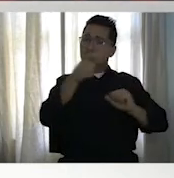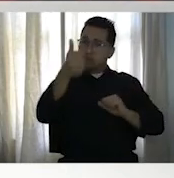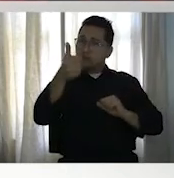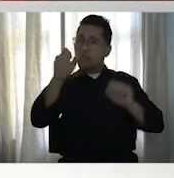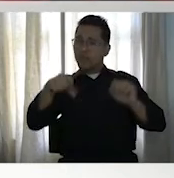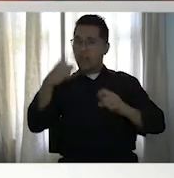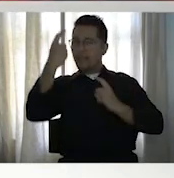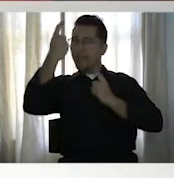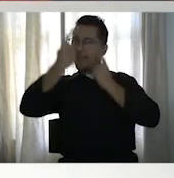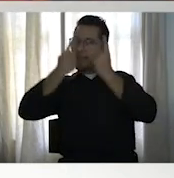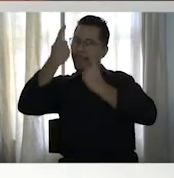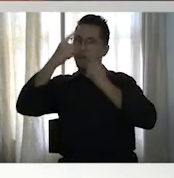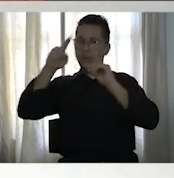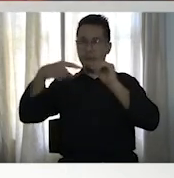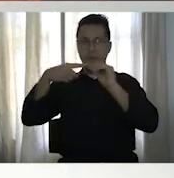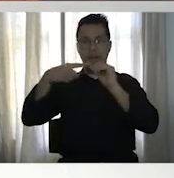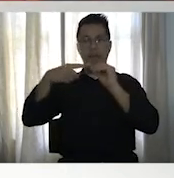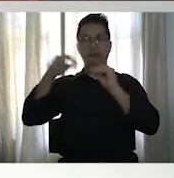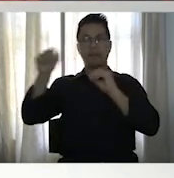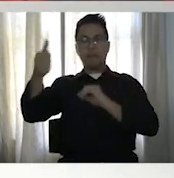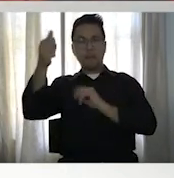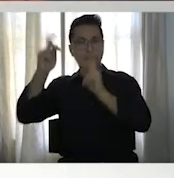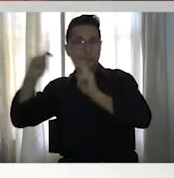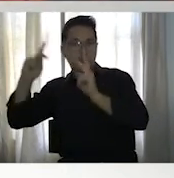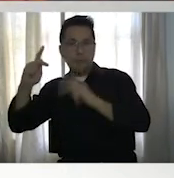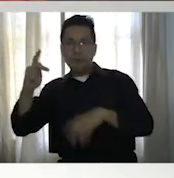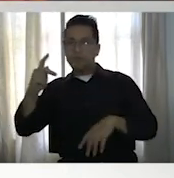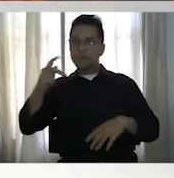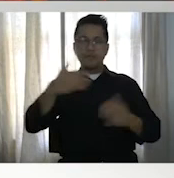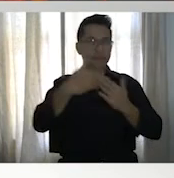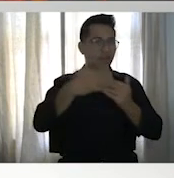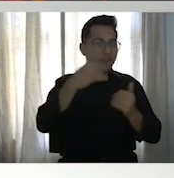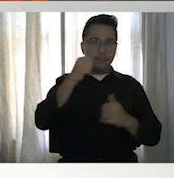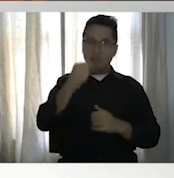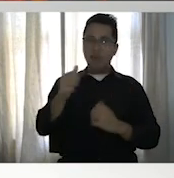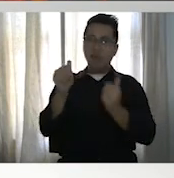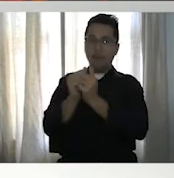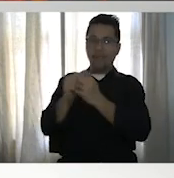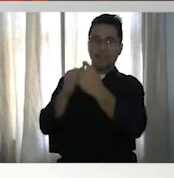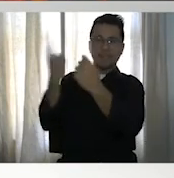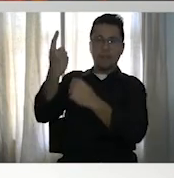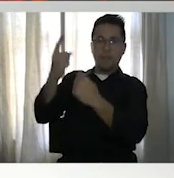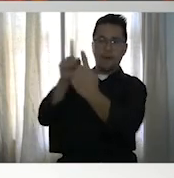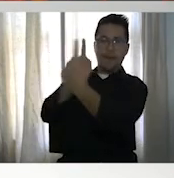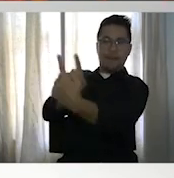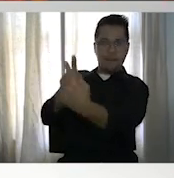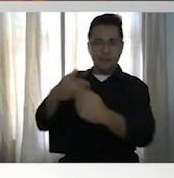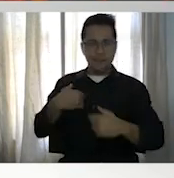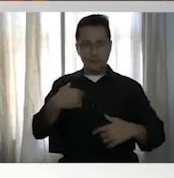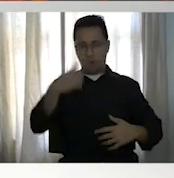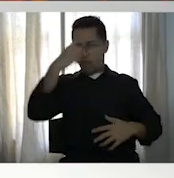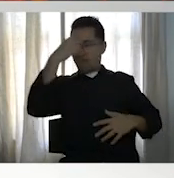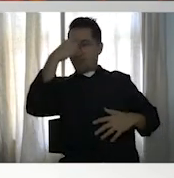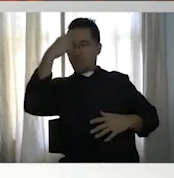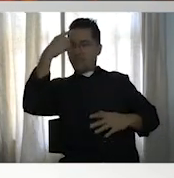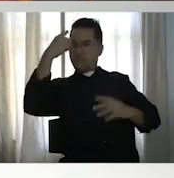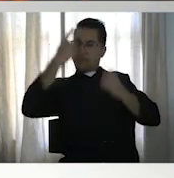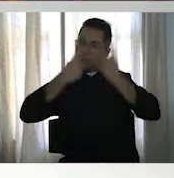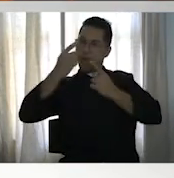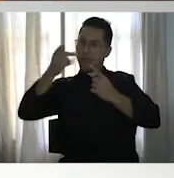you're thinking about other people. So even when you're not with them, you have them in your consciousness and